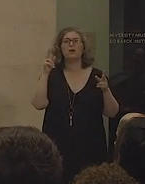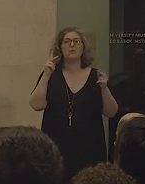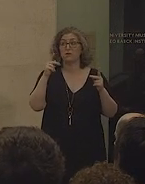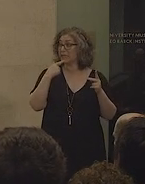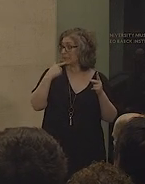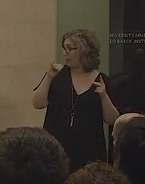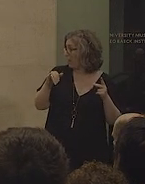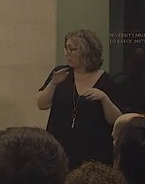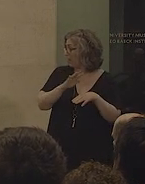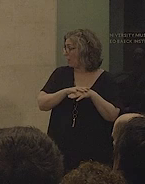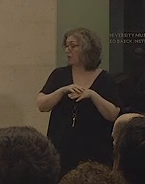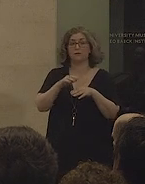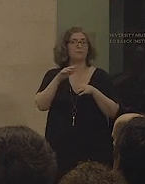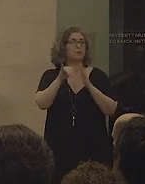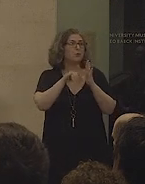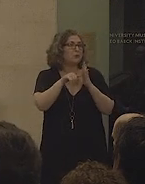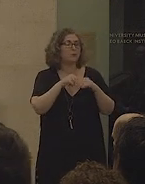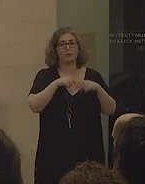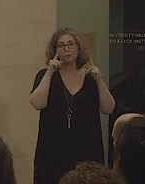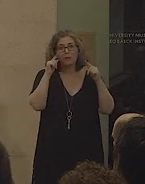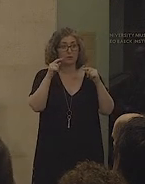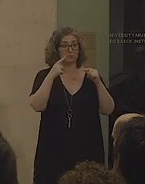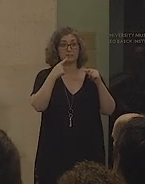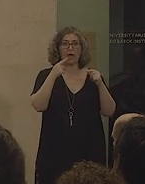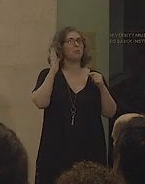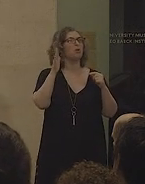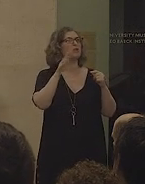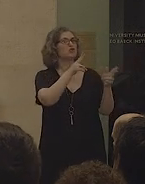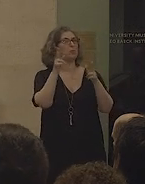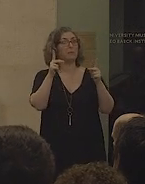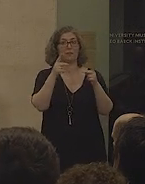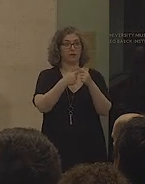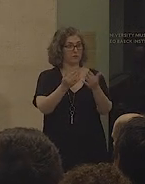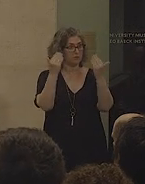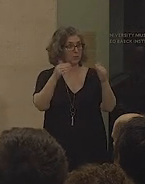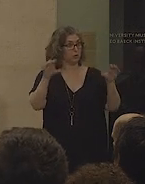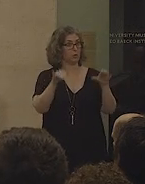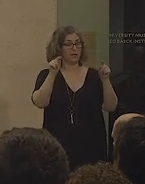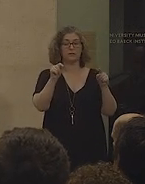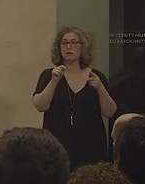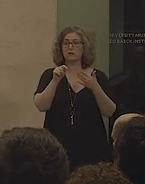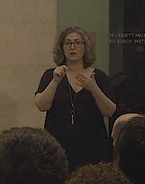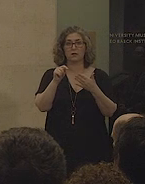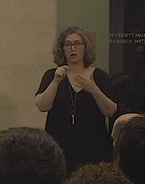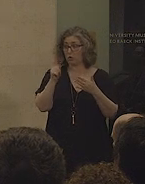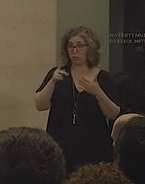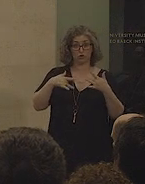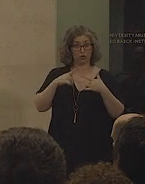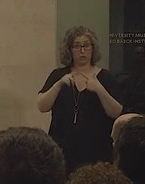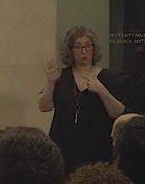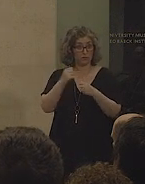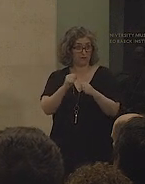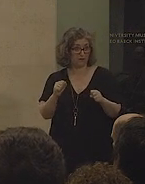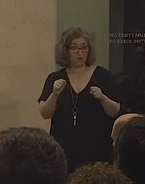say it on YouTube or Twitter, yeah. And then they'll go do it. And they can execute these crimes. Are you concerned about your own safety?